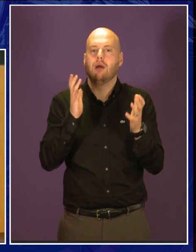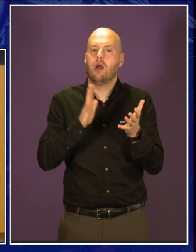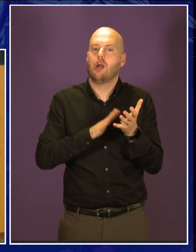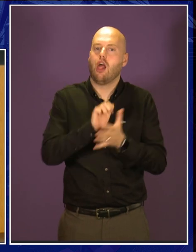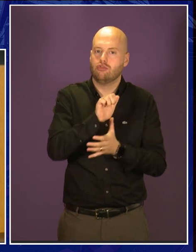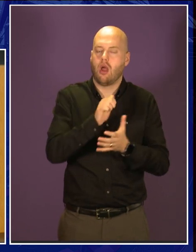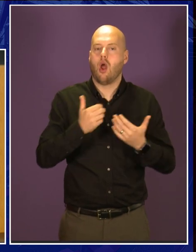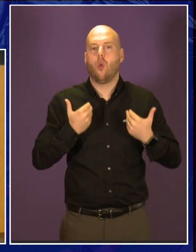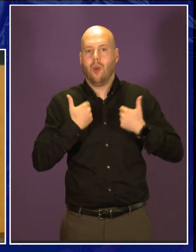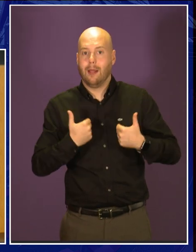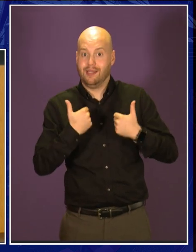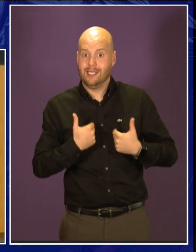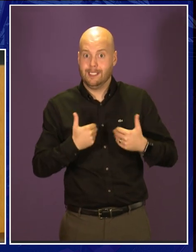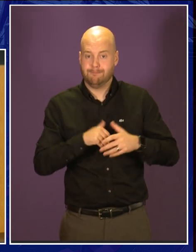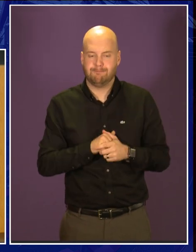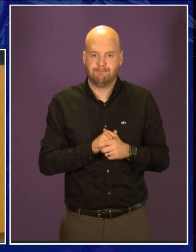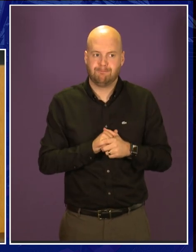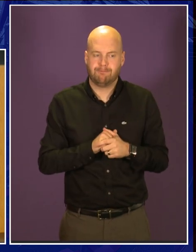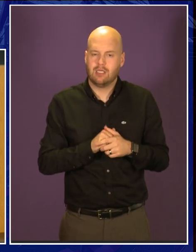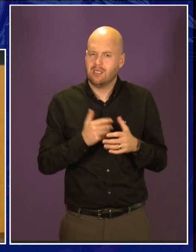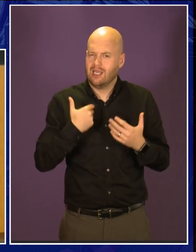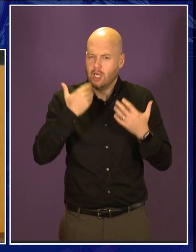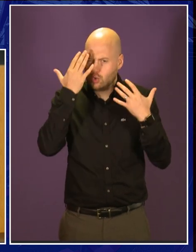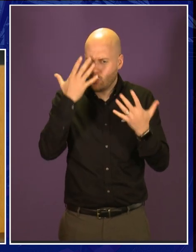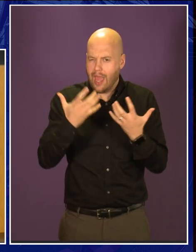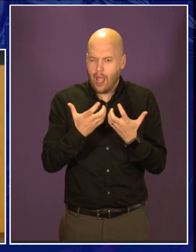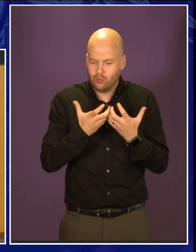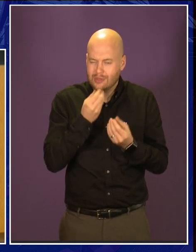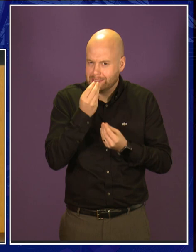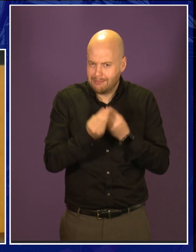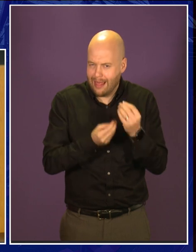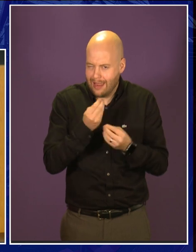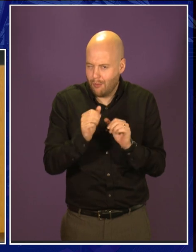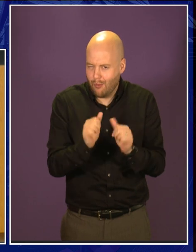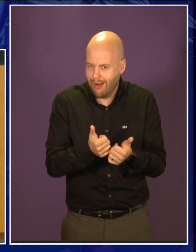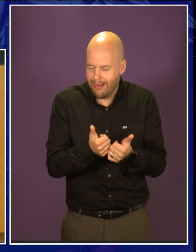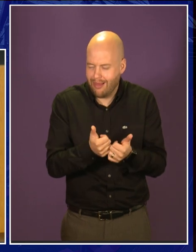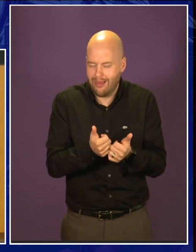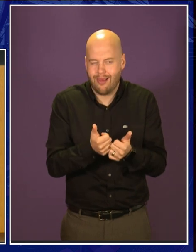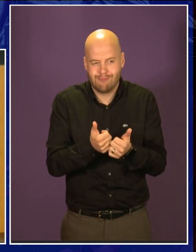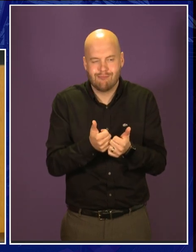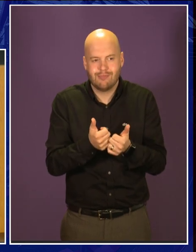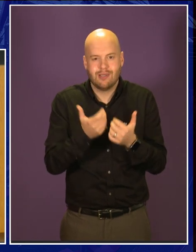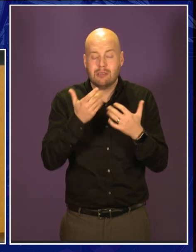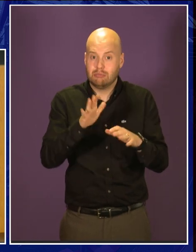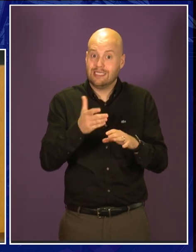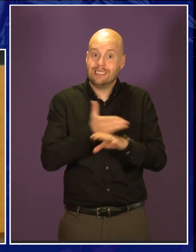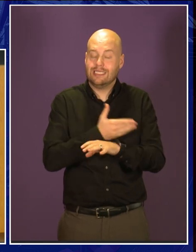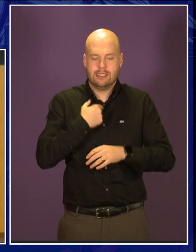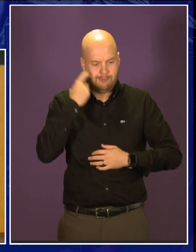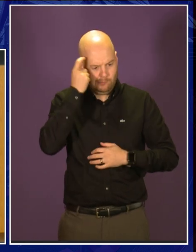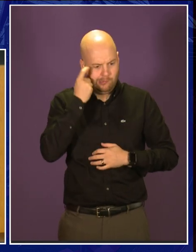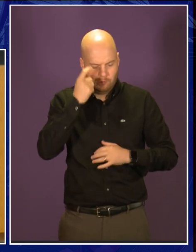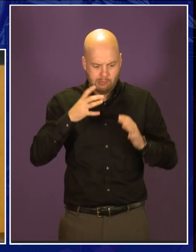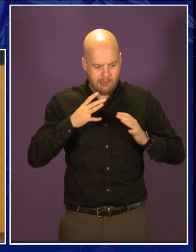I don't know how to explain to you what I want to explain. Because when I thought about it, I was preparing